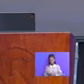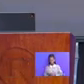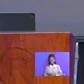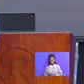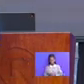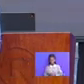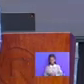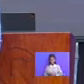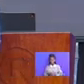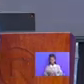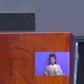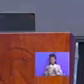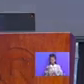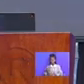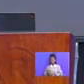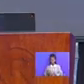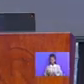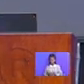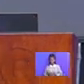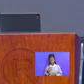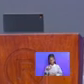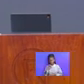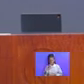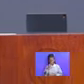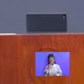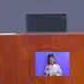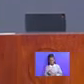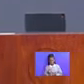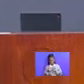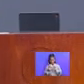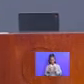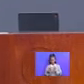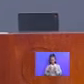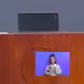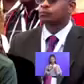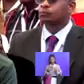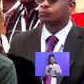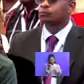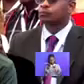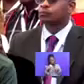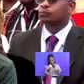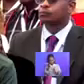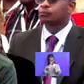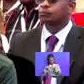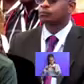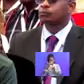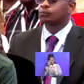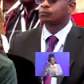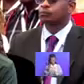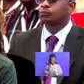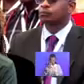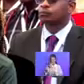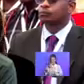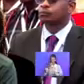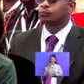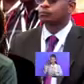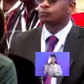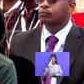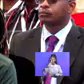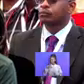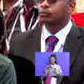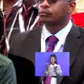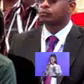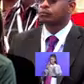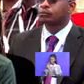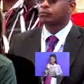people that's what he told me he said he said John he said John okay let's compare resources and because this man of God was from a mega church he